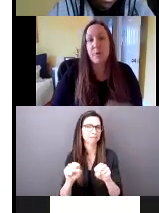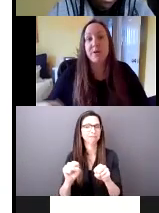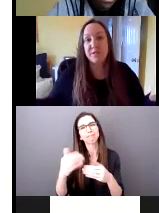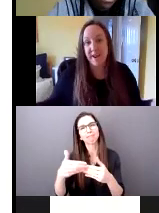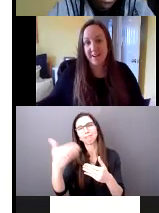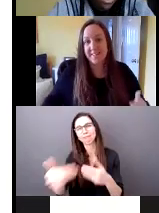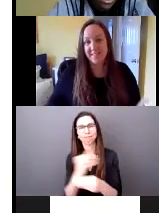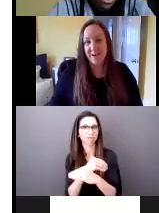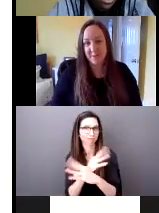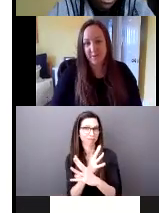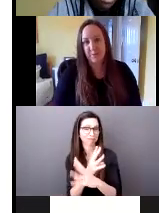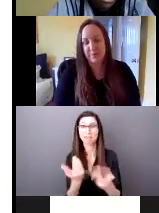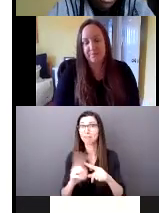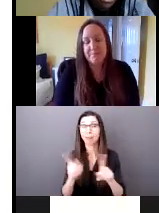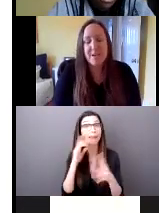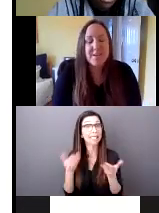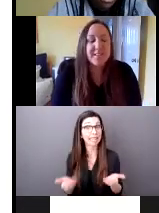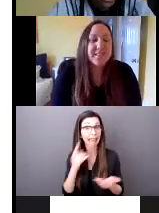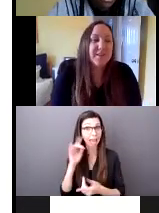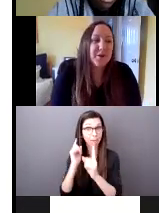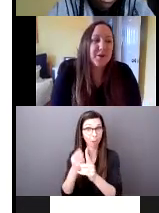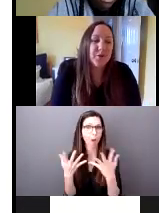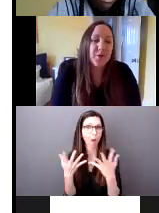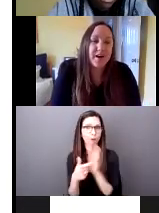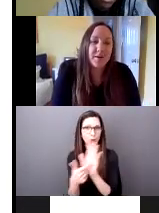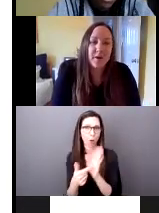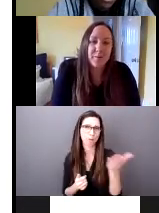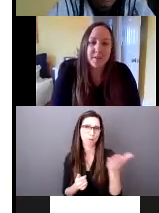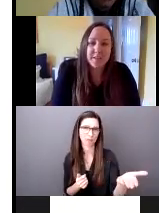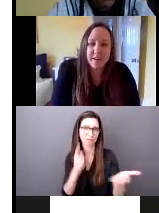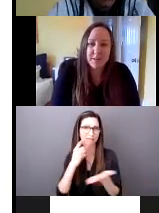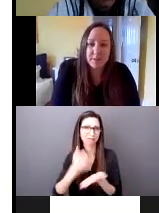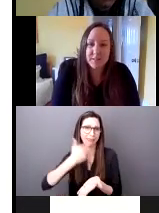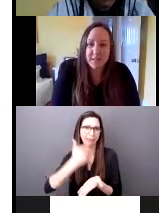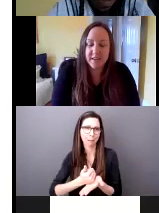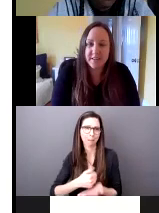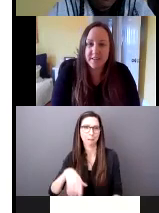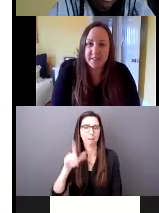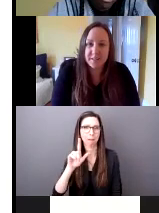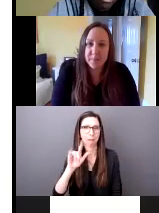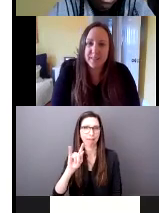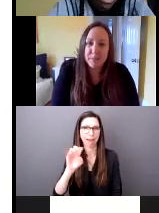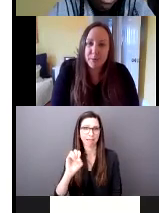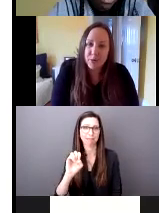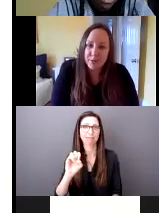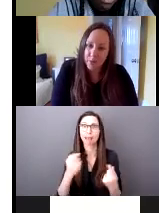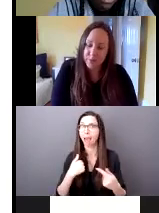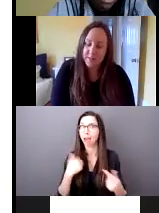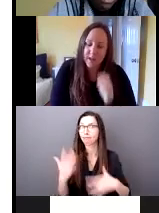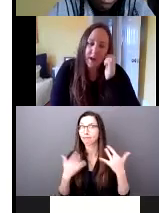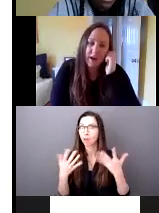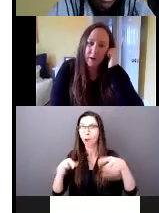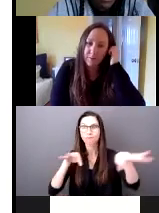But the point of today is to talk about the helpline. So I'm really excited to be able to dig into this a little bit deeper with